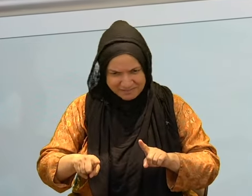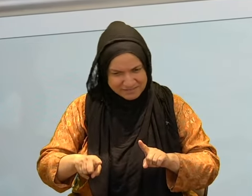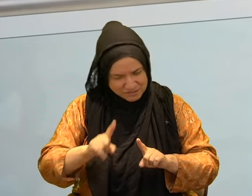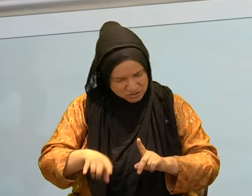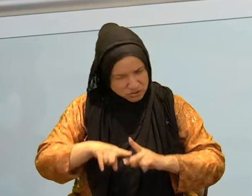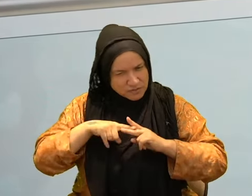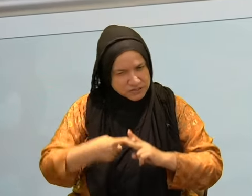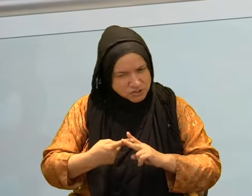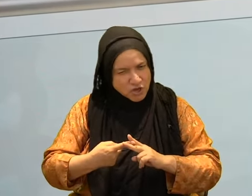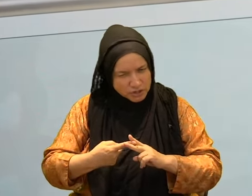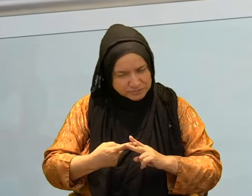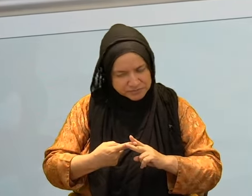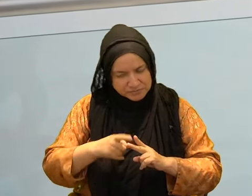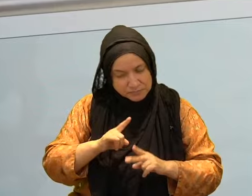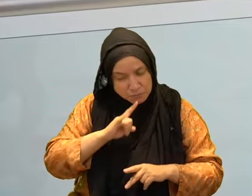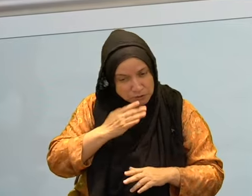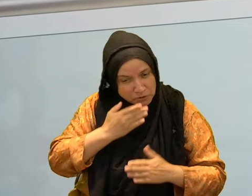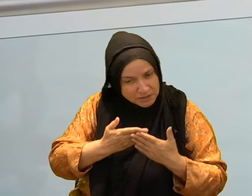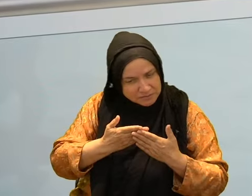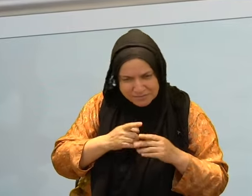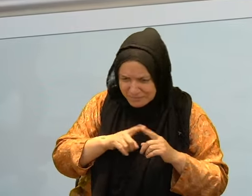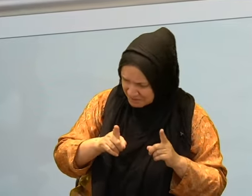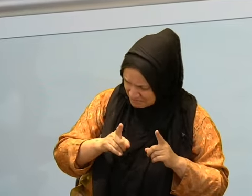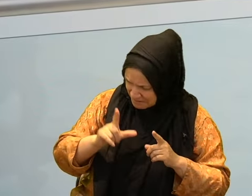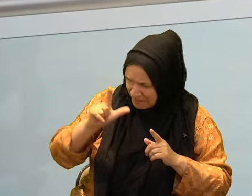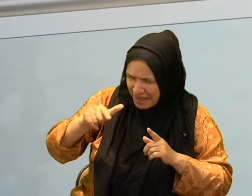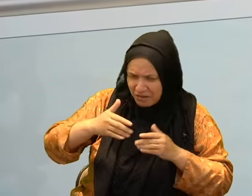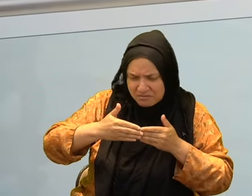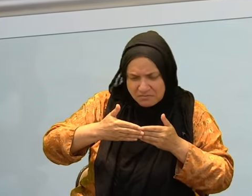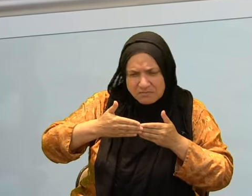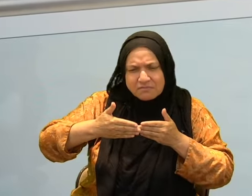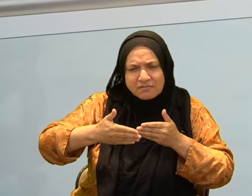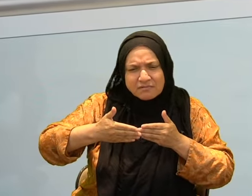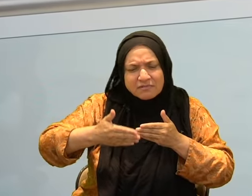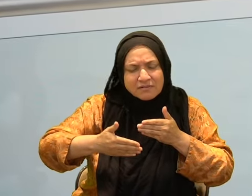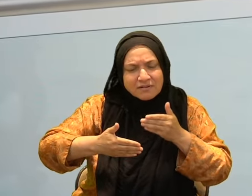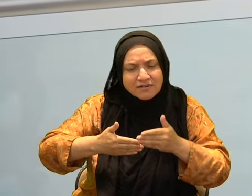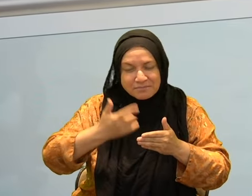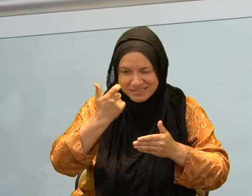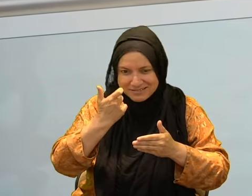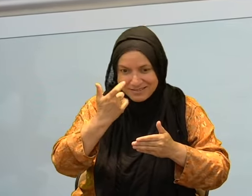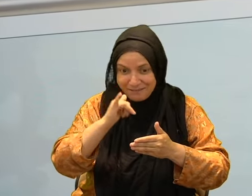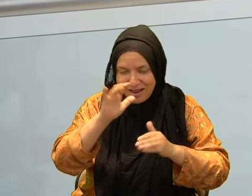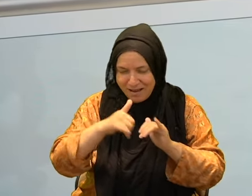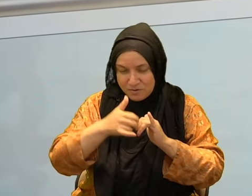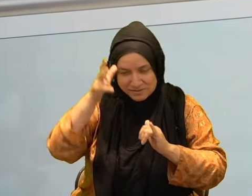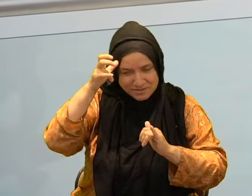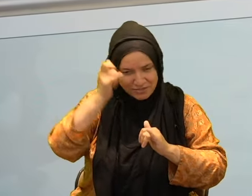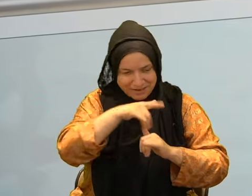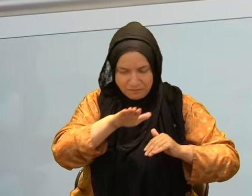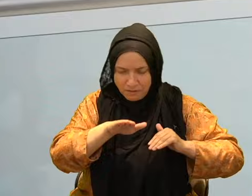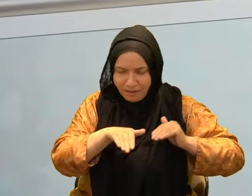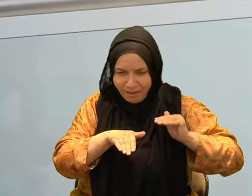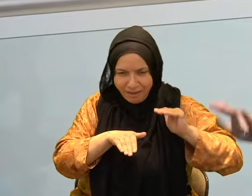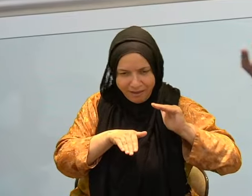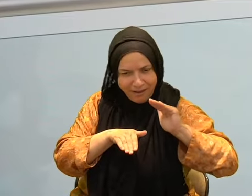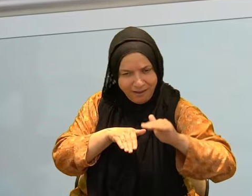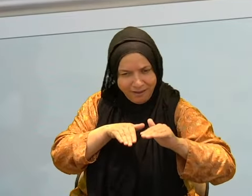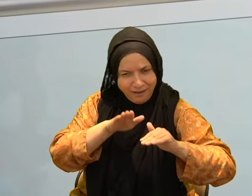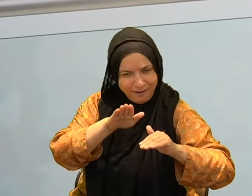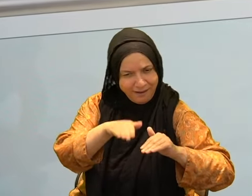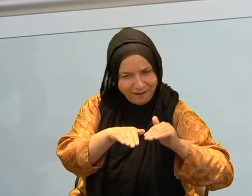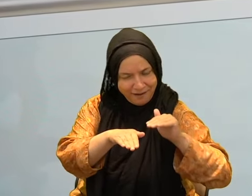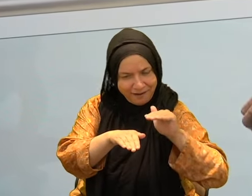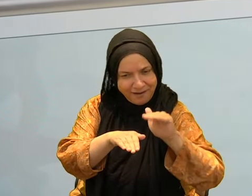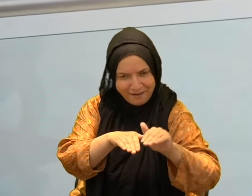tactics of shaitan is al-bid'ah, is innovation. Innovation, because when a person is committing innovation, blameworthy innovation, they don't realize that they're